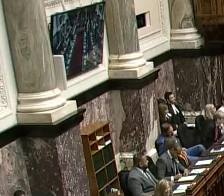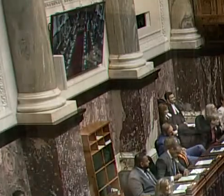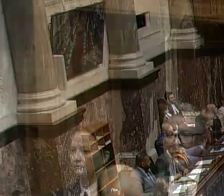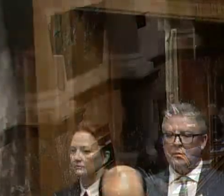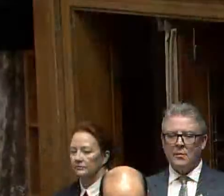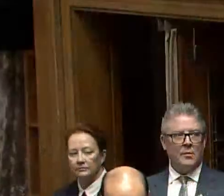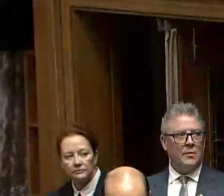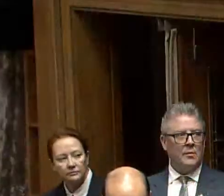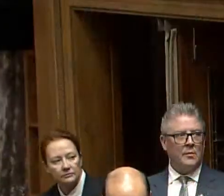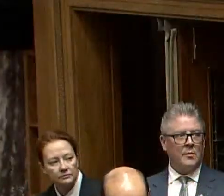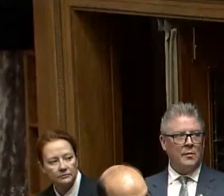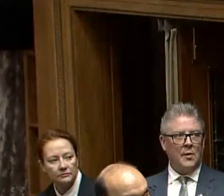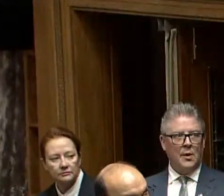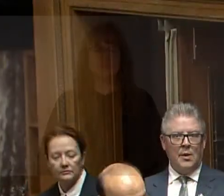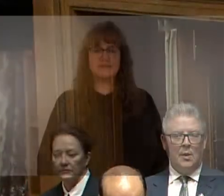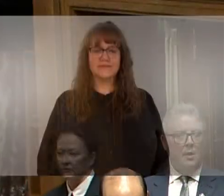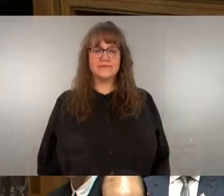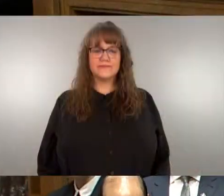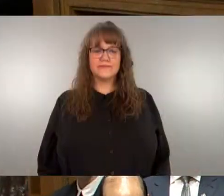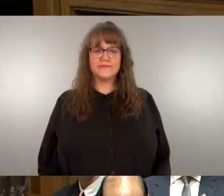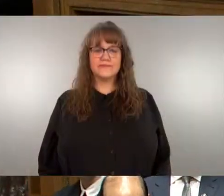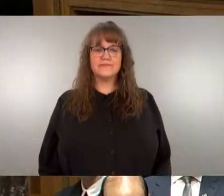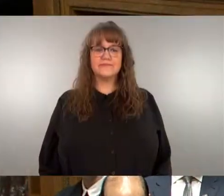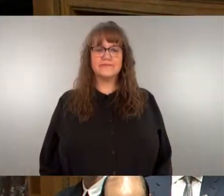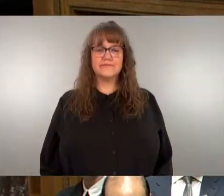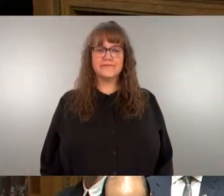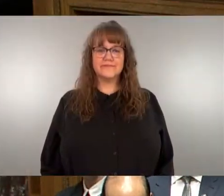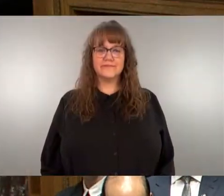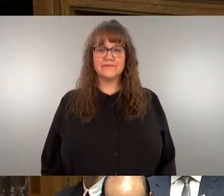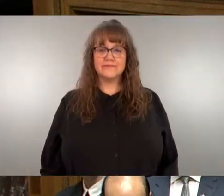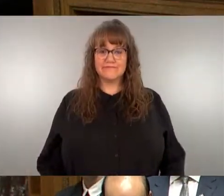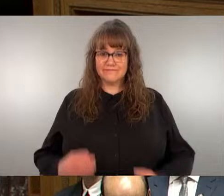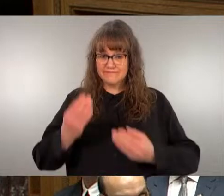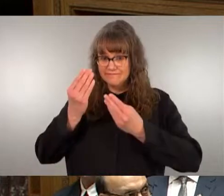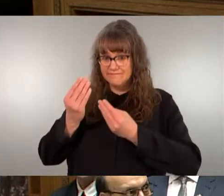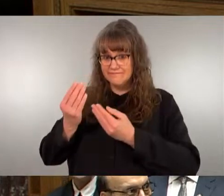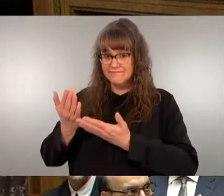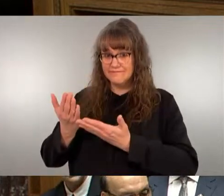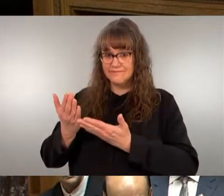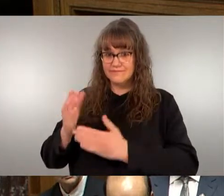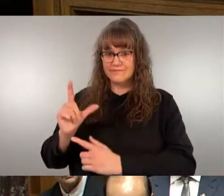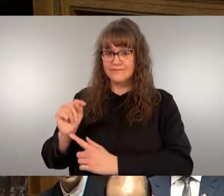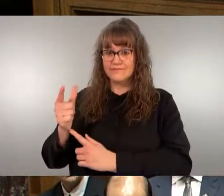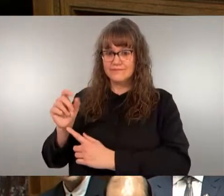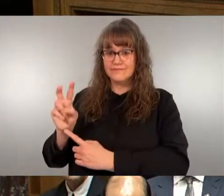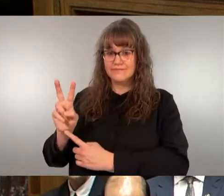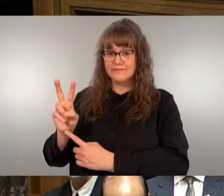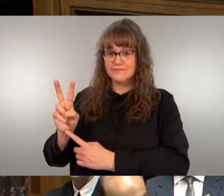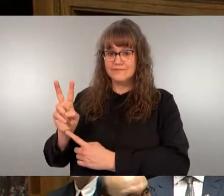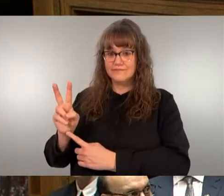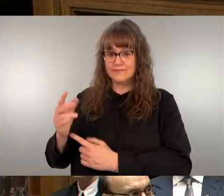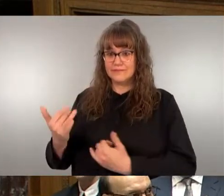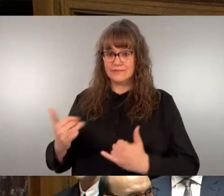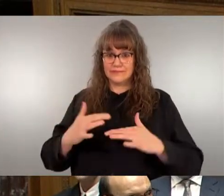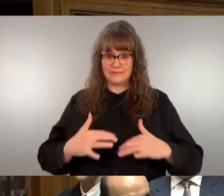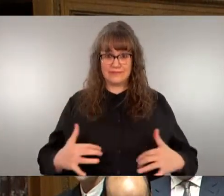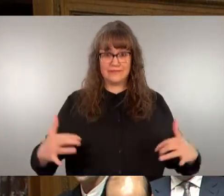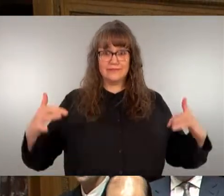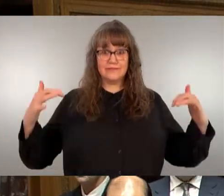May it please your honor, the House of Assembly has elected me as their